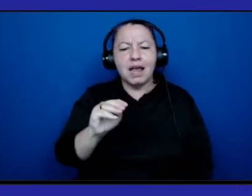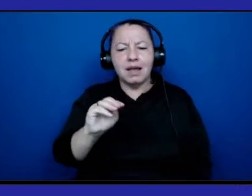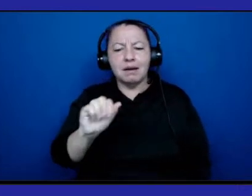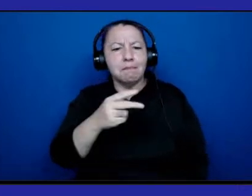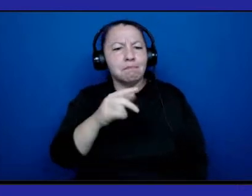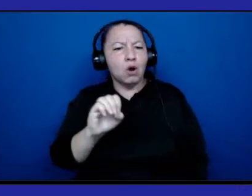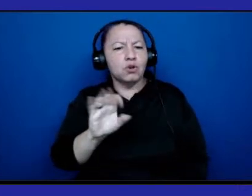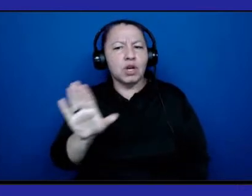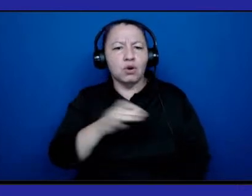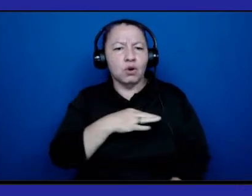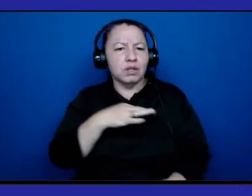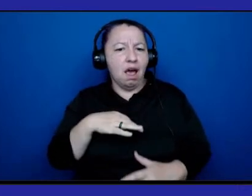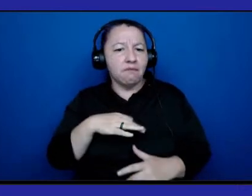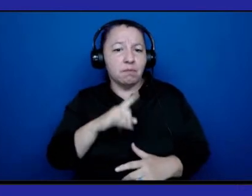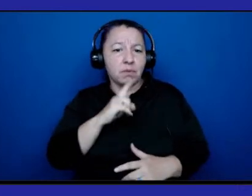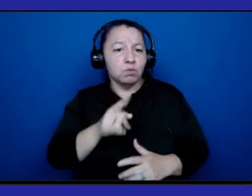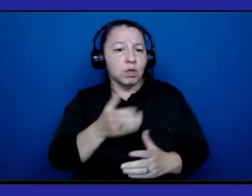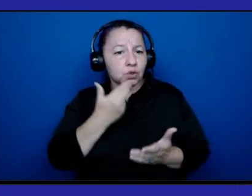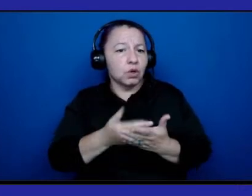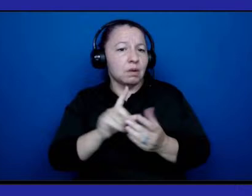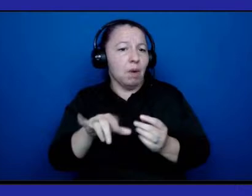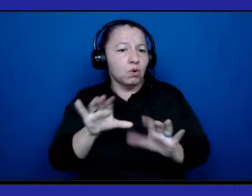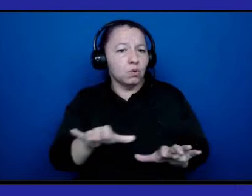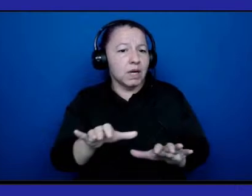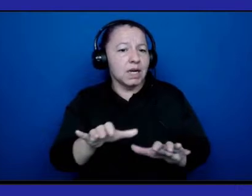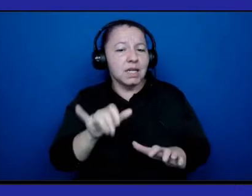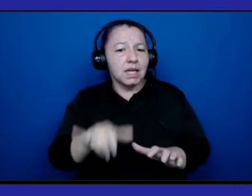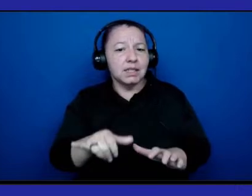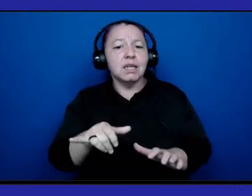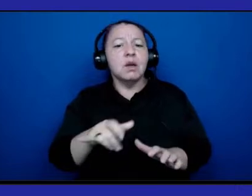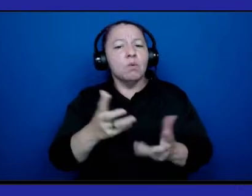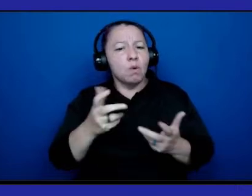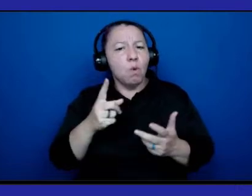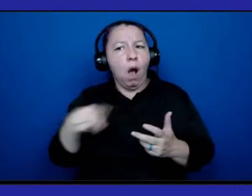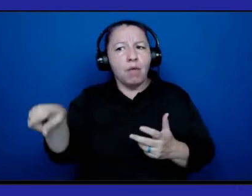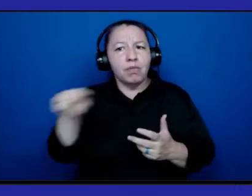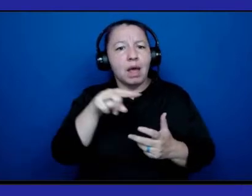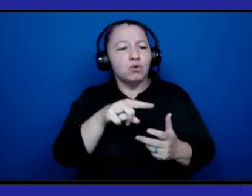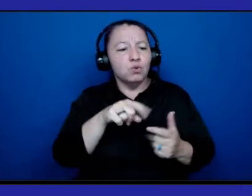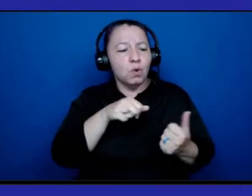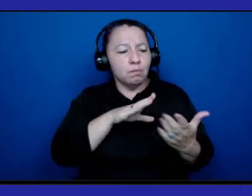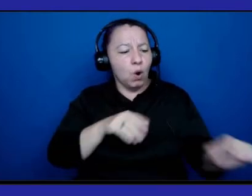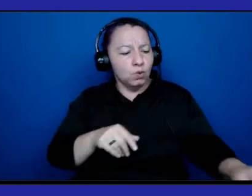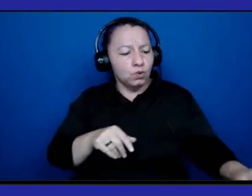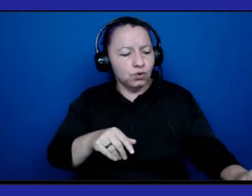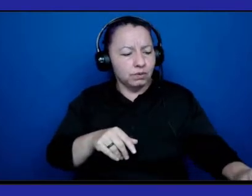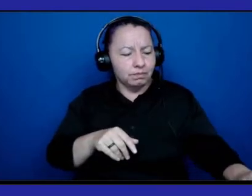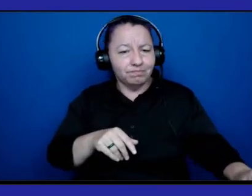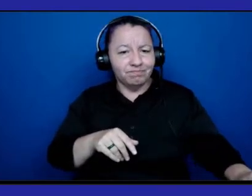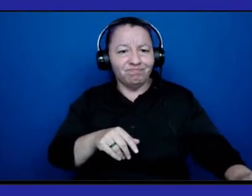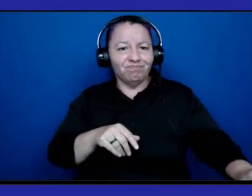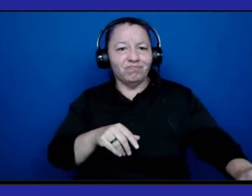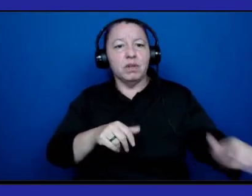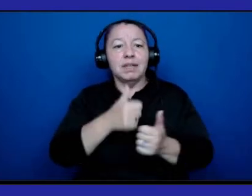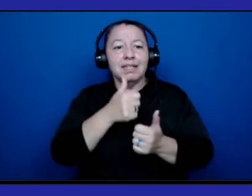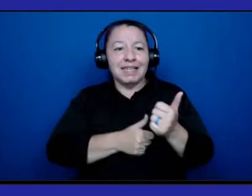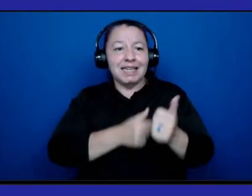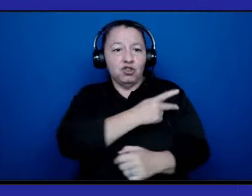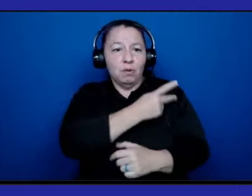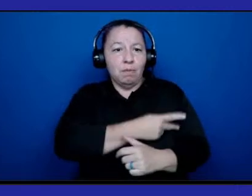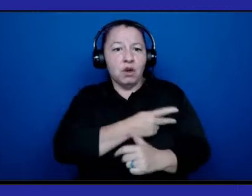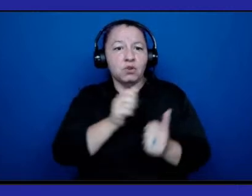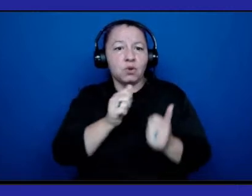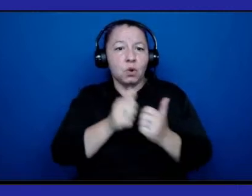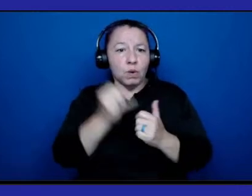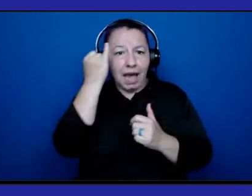at this, right? We want them to approach each patient with the idea of what is a valid source of revenue